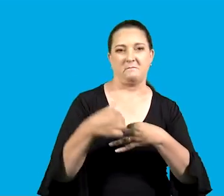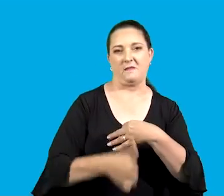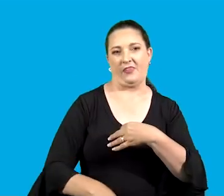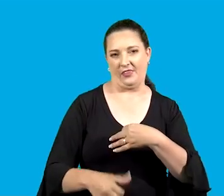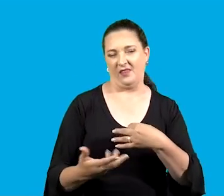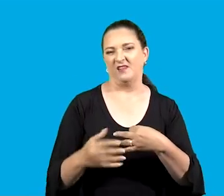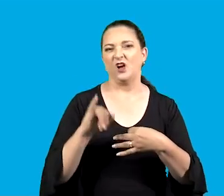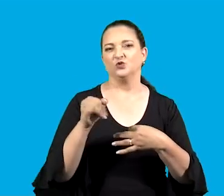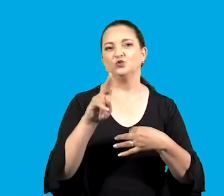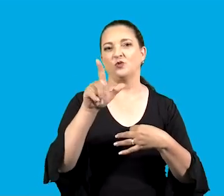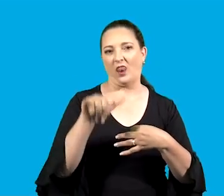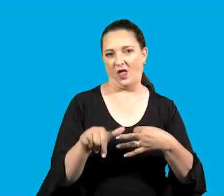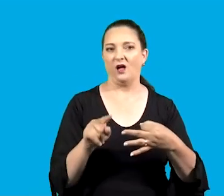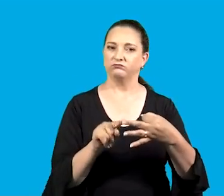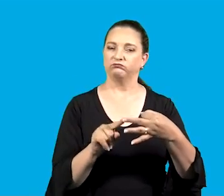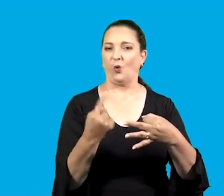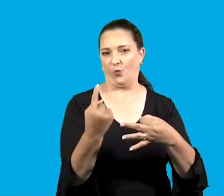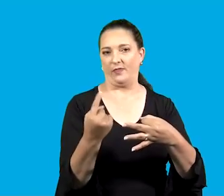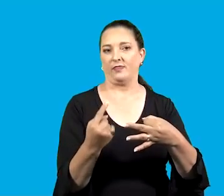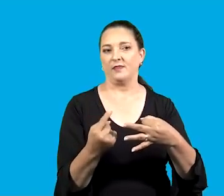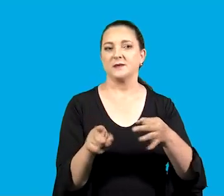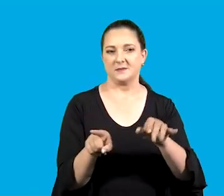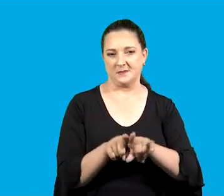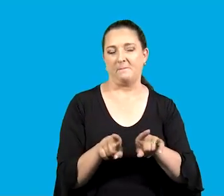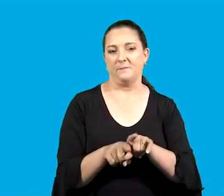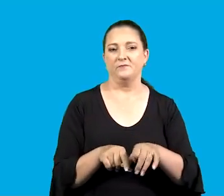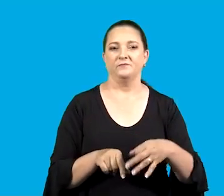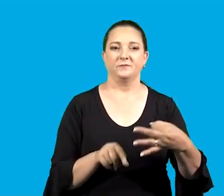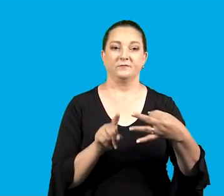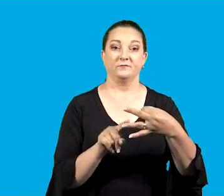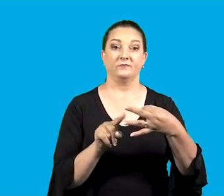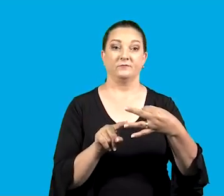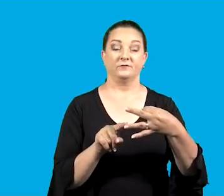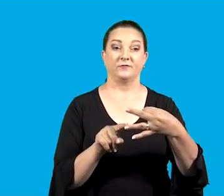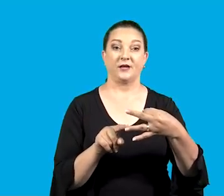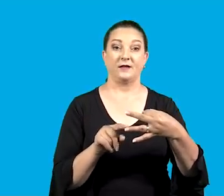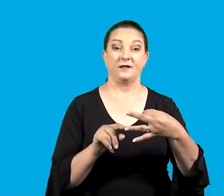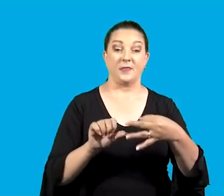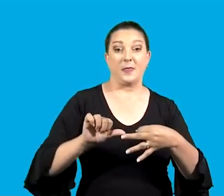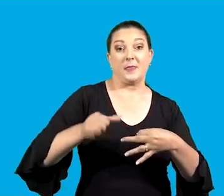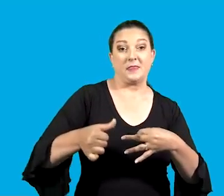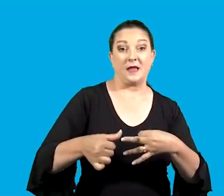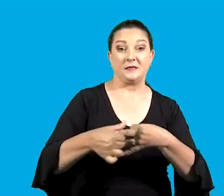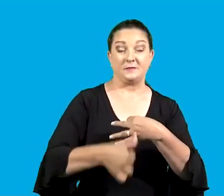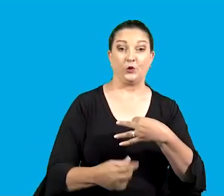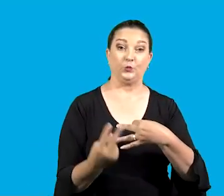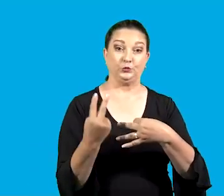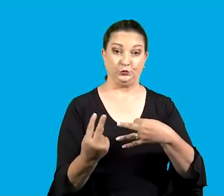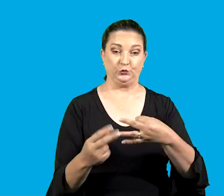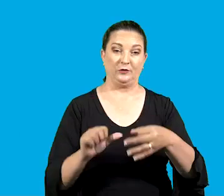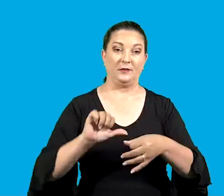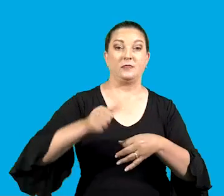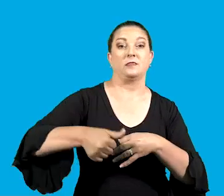collect in July 1. And then I come to the month on top that becomes 2, and the following